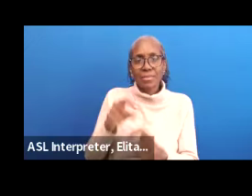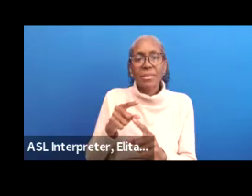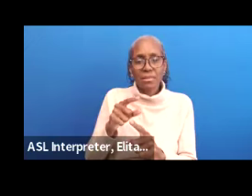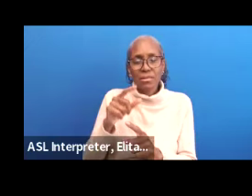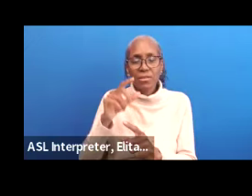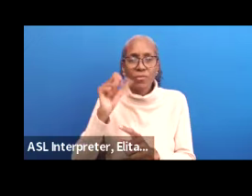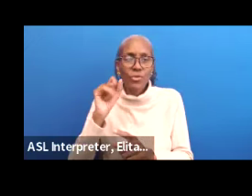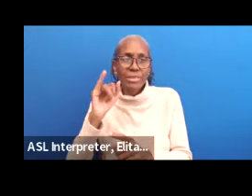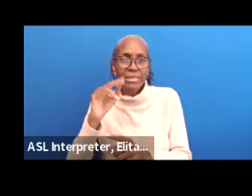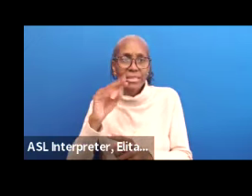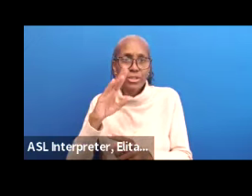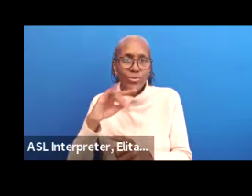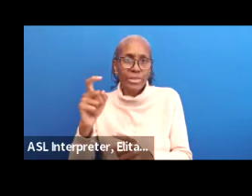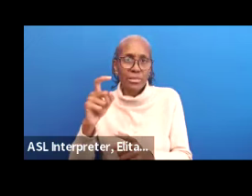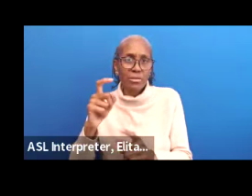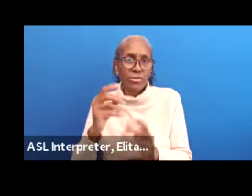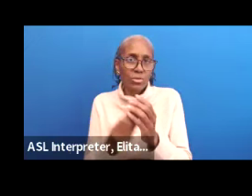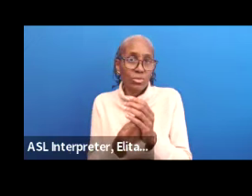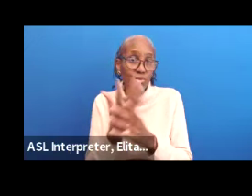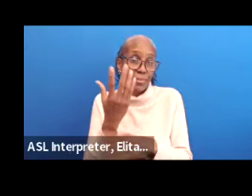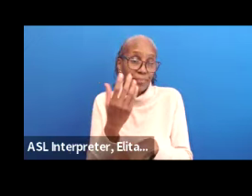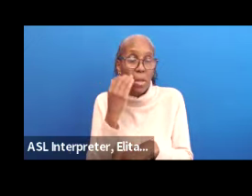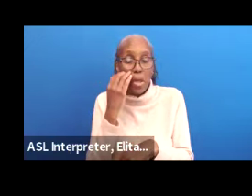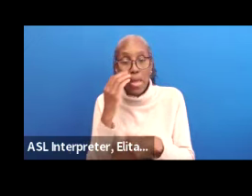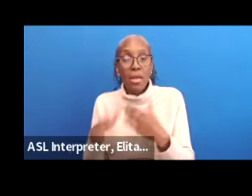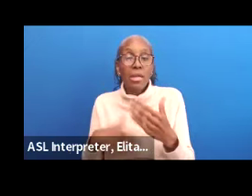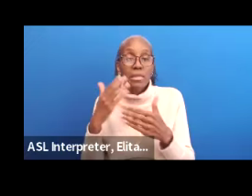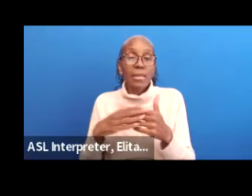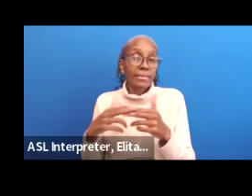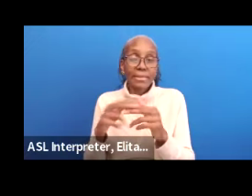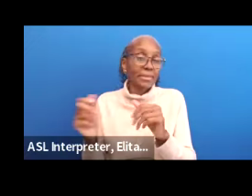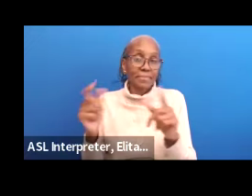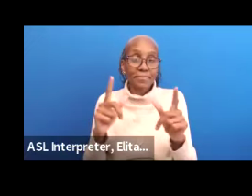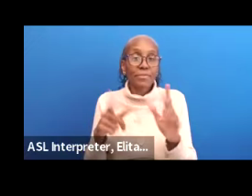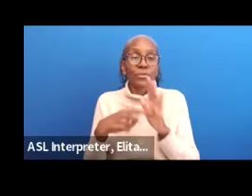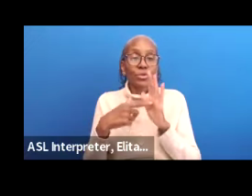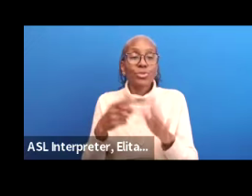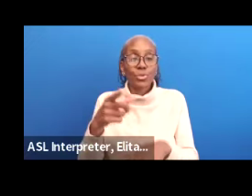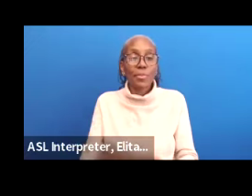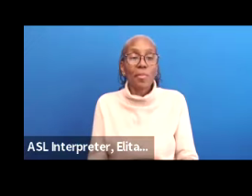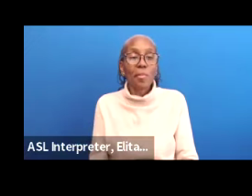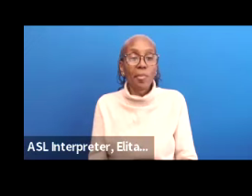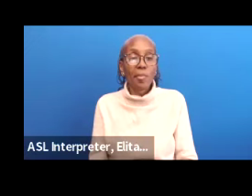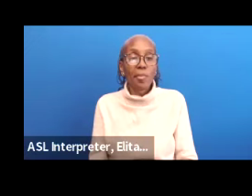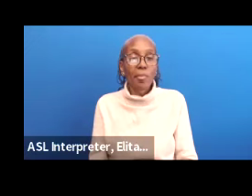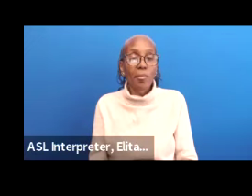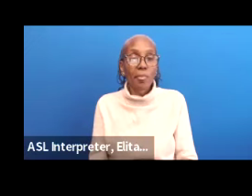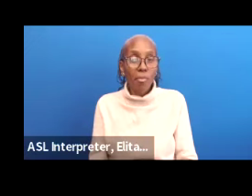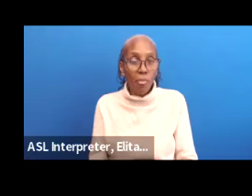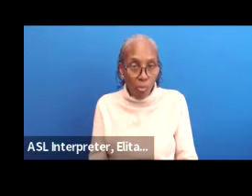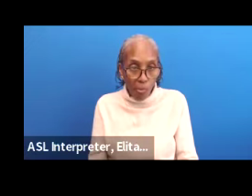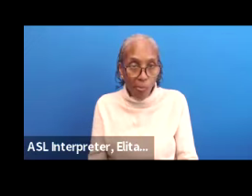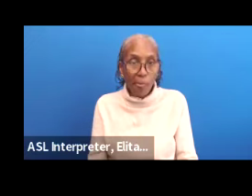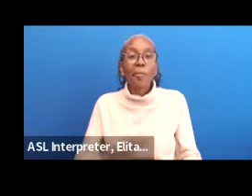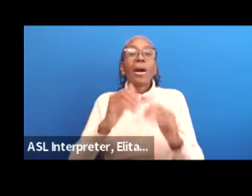syrinx formation. The next slide will show you how a